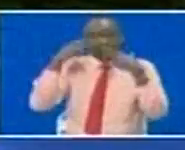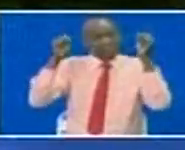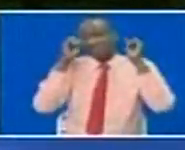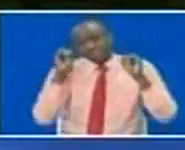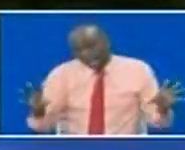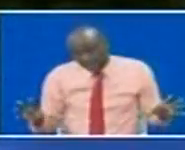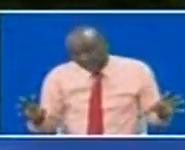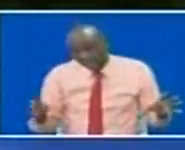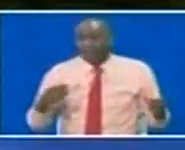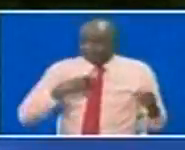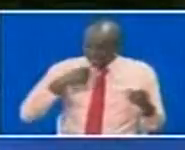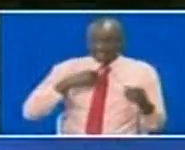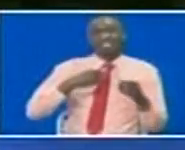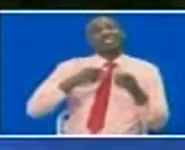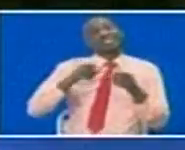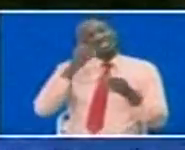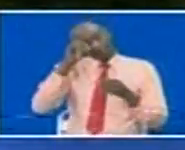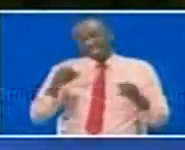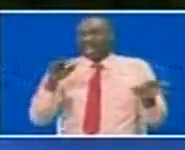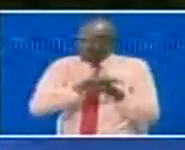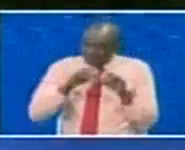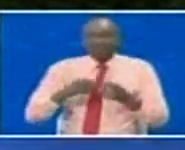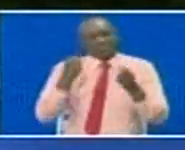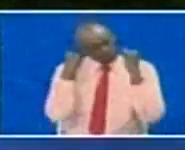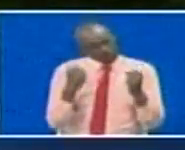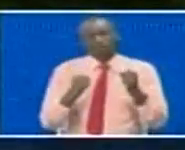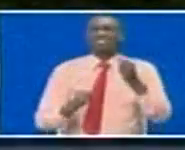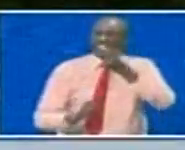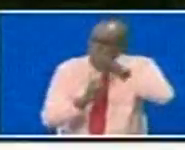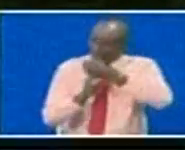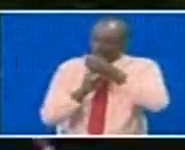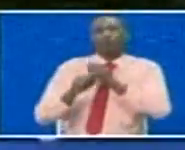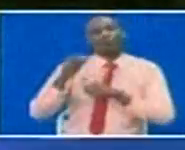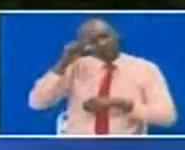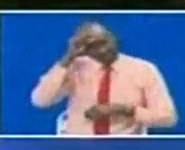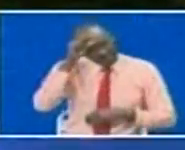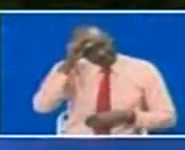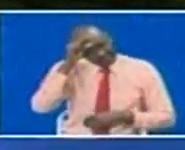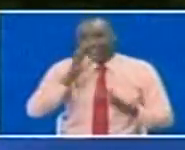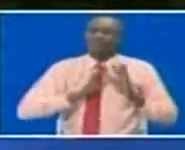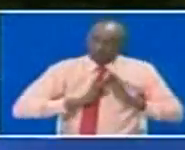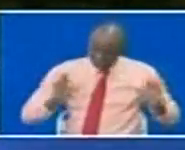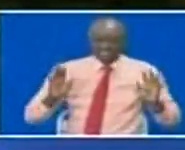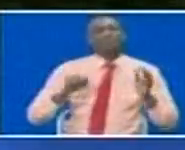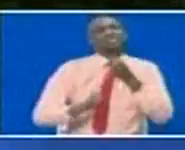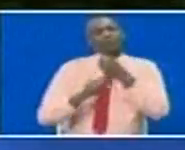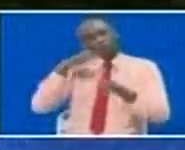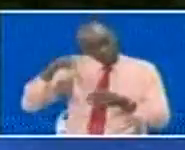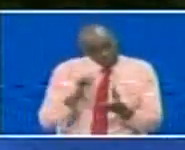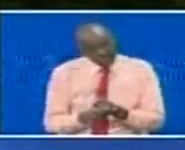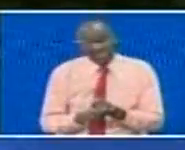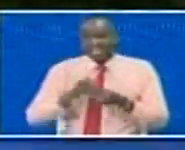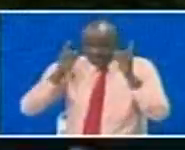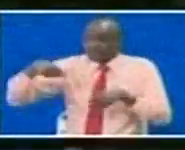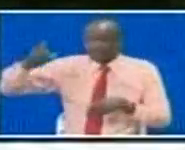way. I've not wronged the system in any way. I've been a strong supporter of this system. I've been a strong supporter of the government and the president. If they decide to